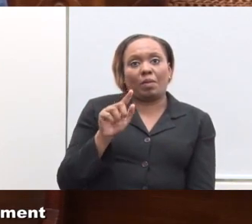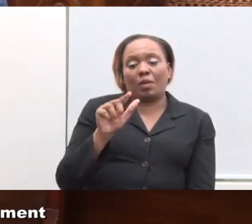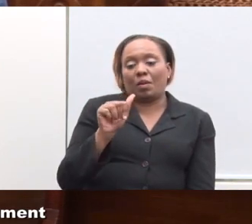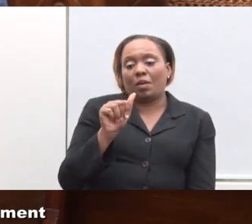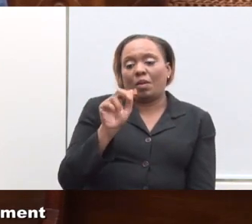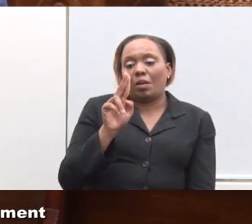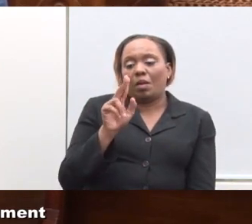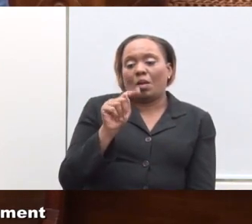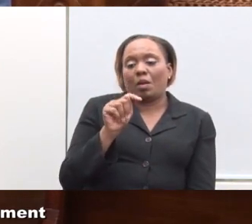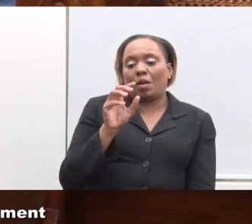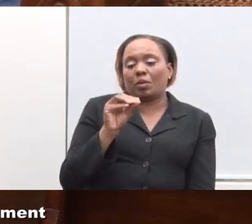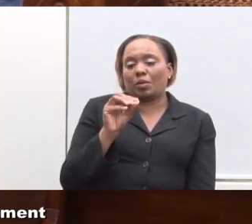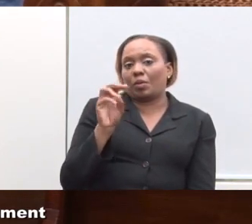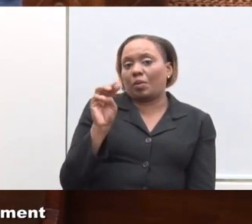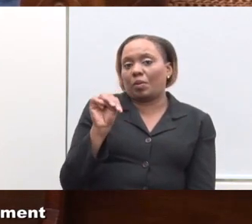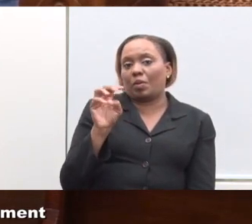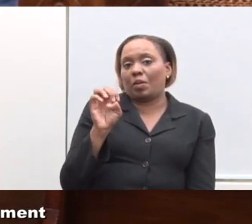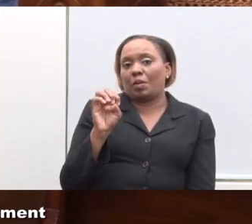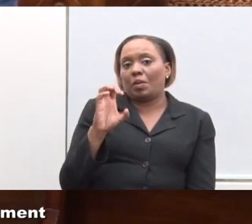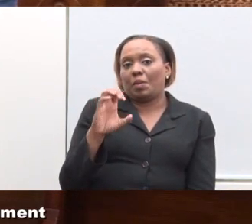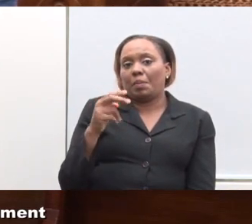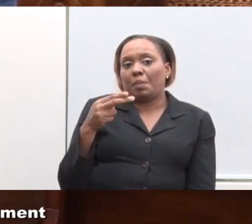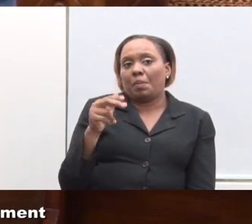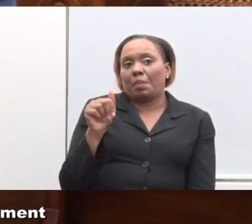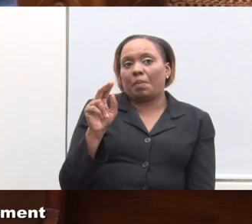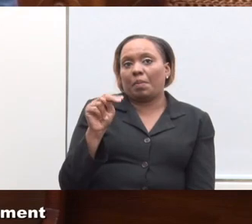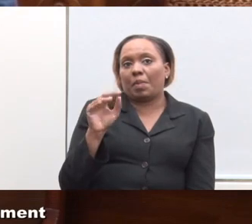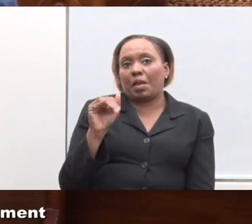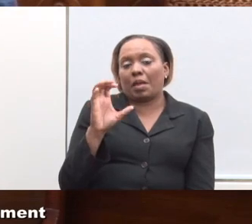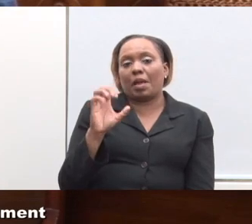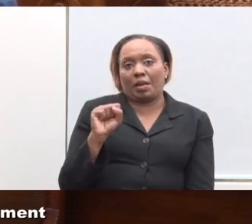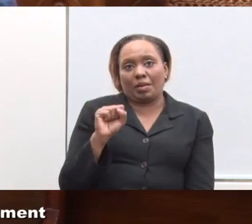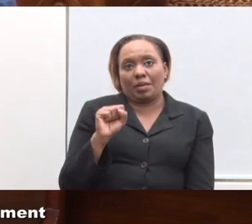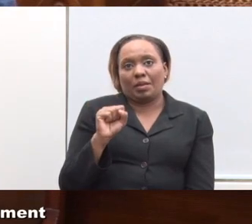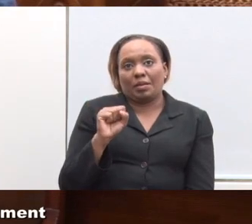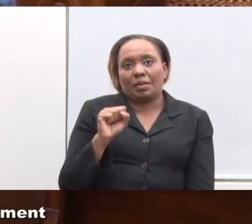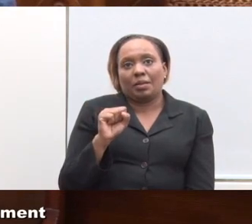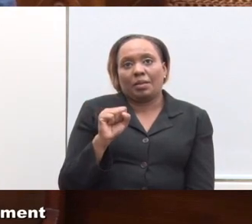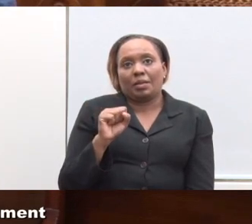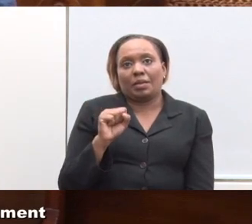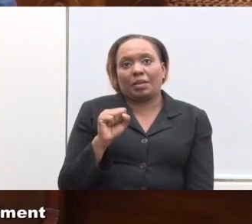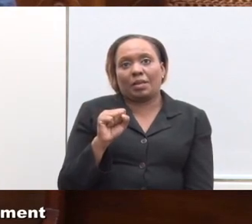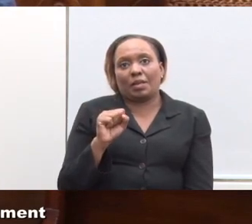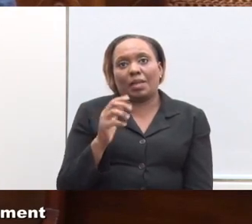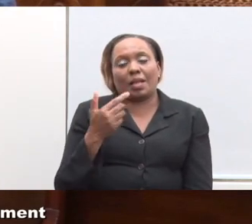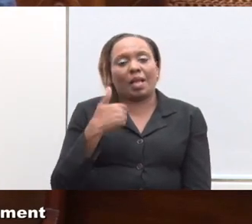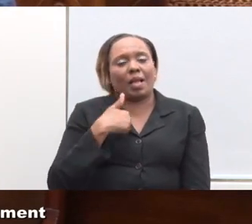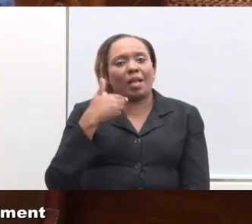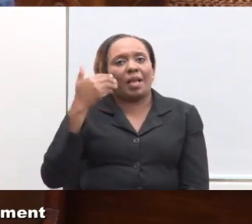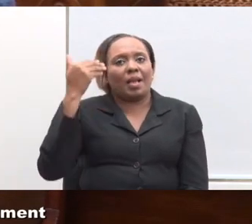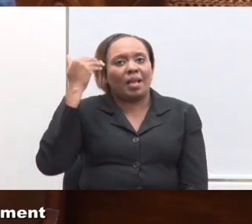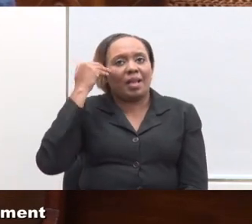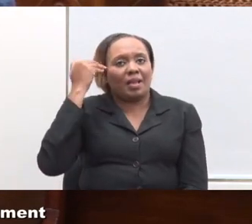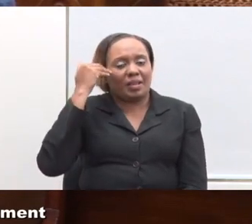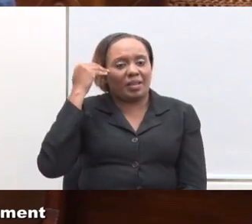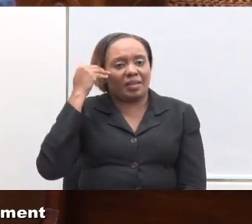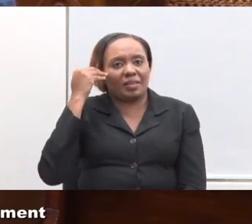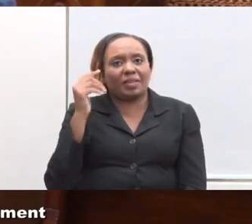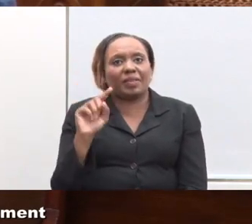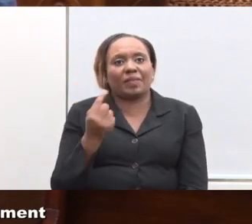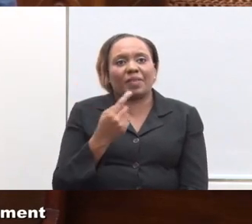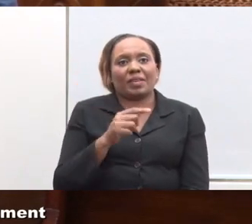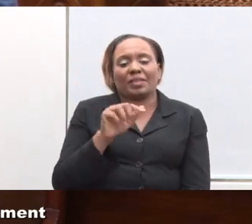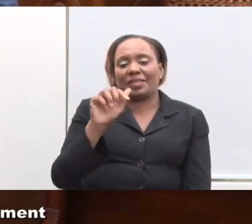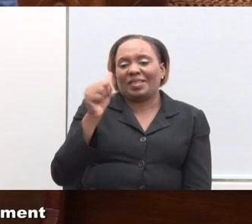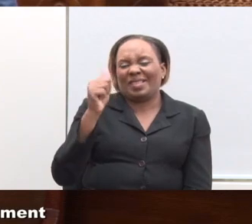bays such that we can have clustered properties. And I am sanguine enough to know that that first $10 million